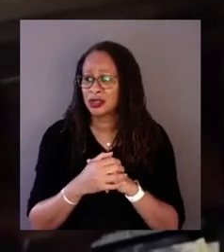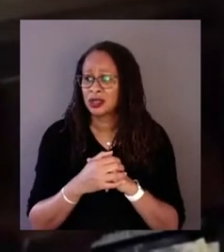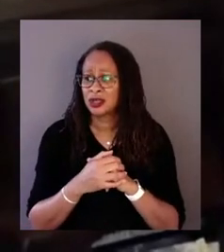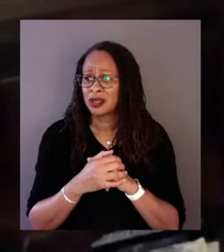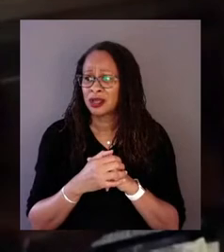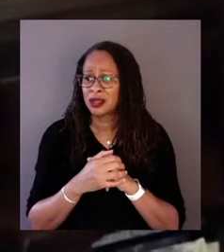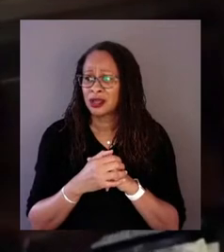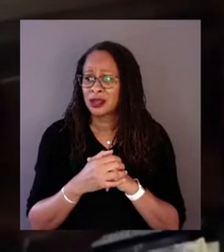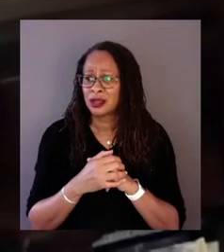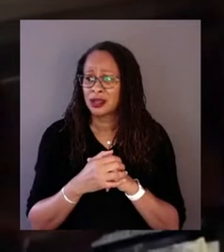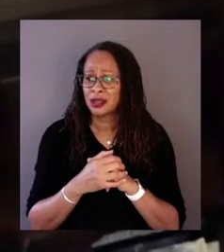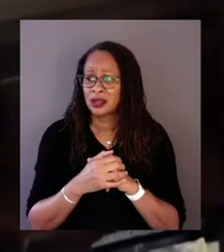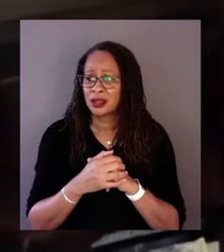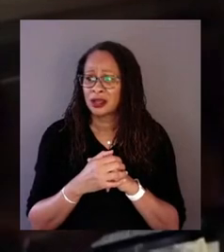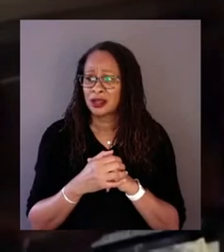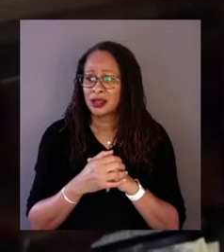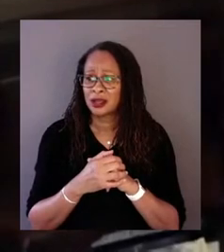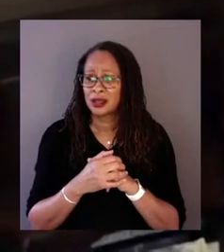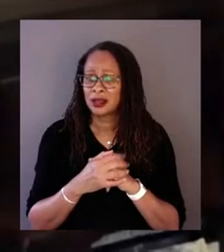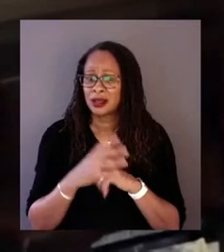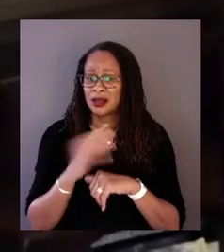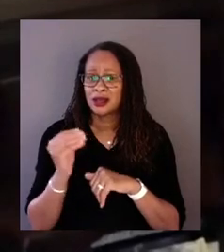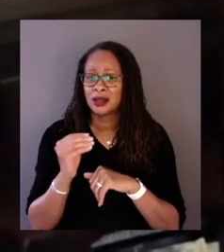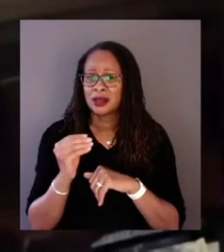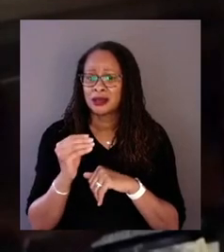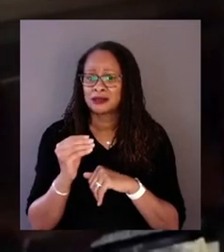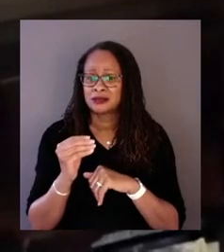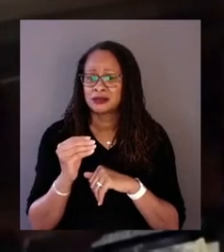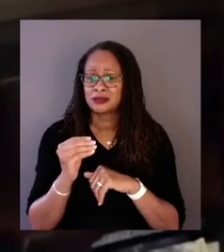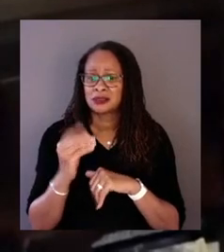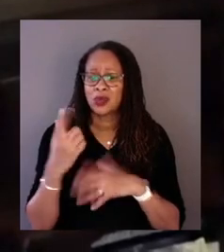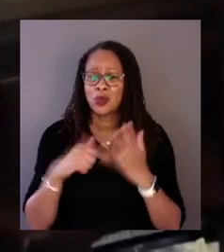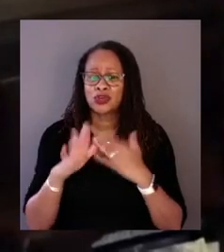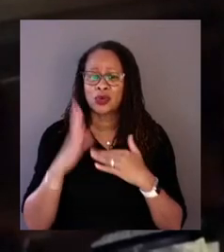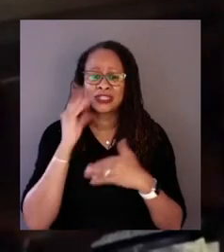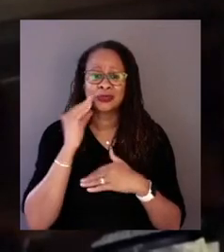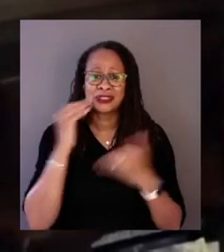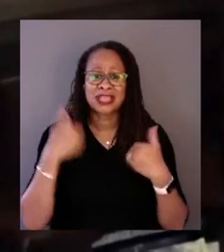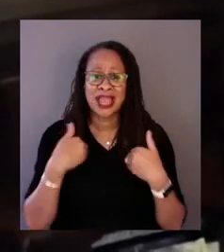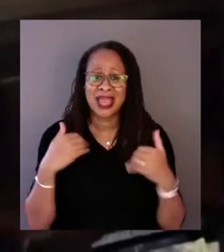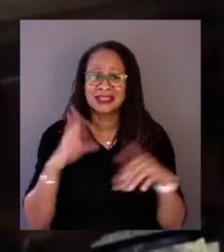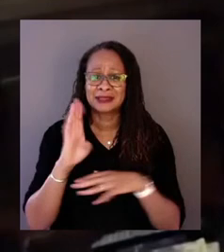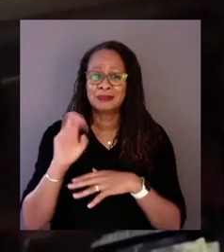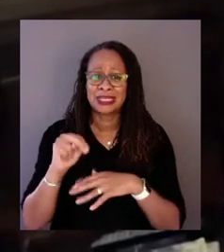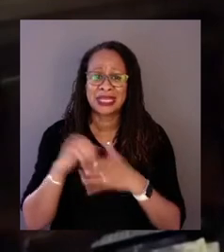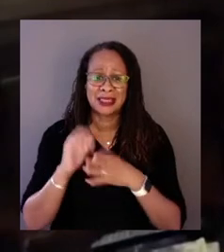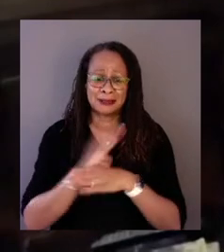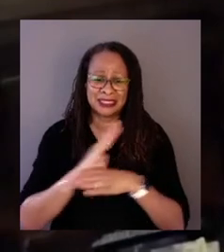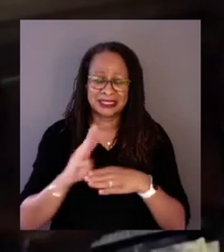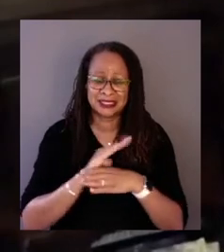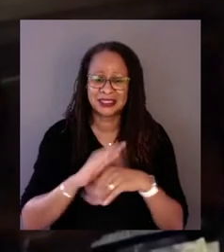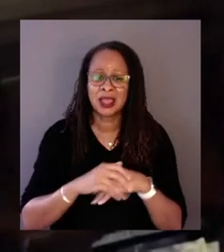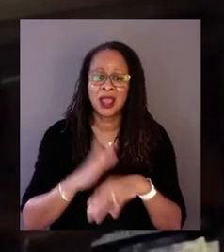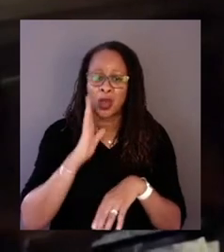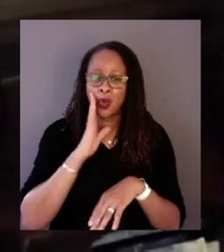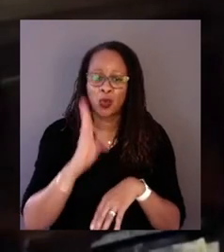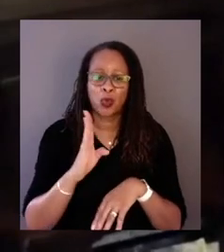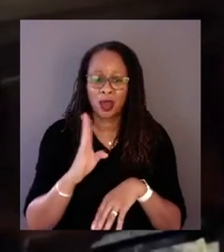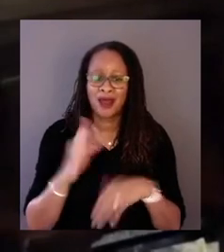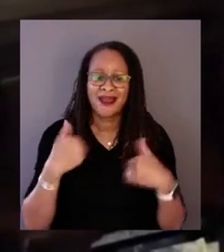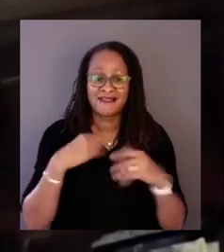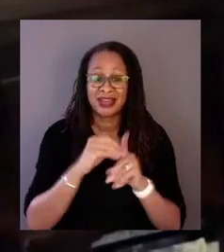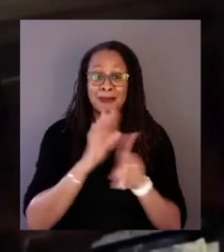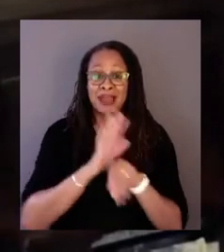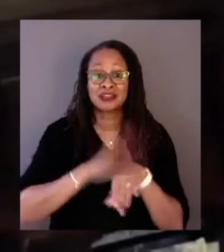and who you are, right, and what your experience has been in this business is going to have an impact on your